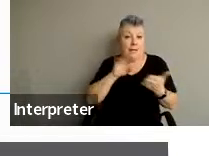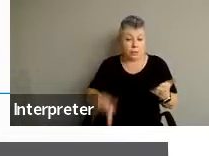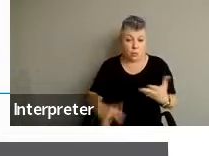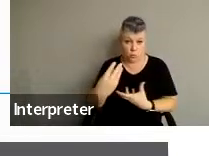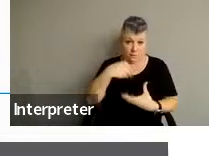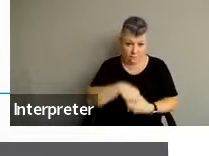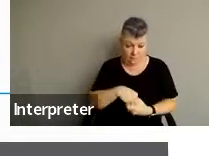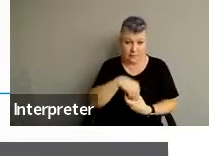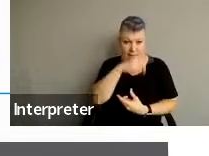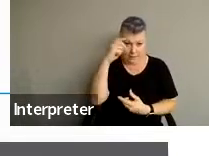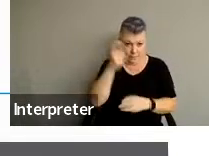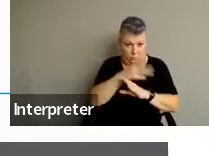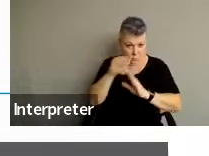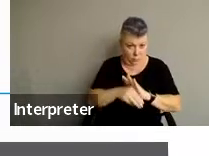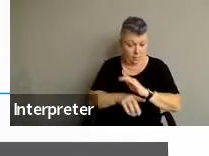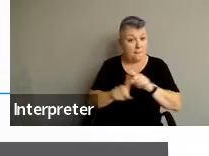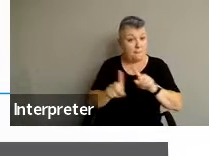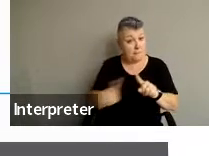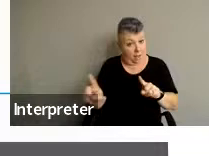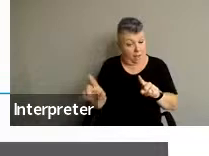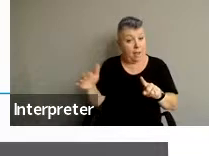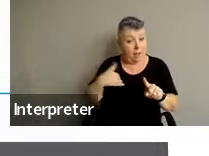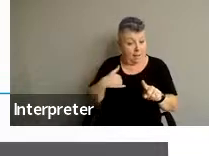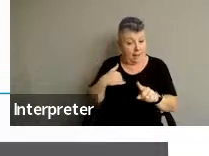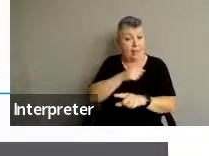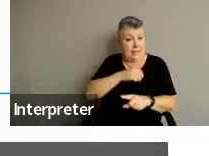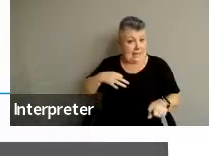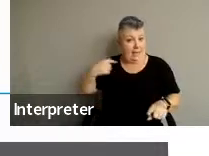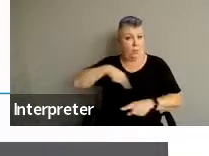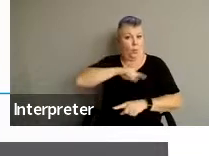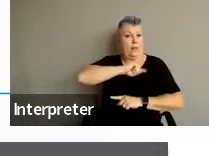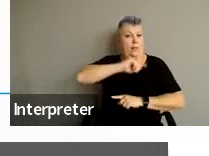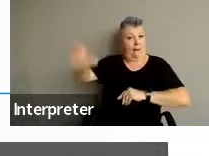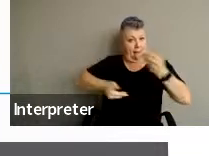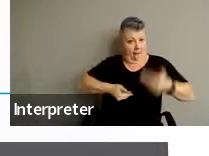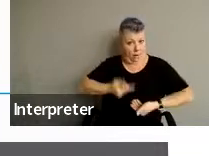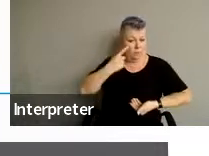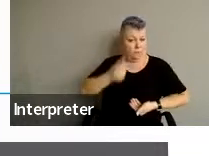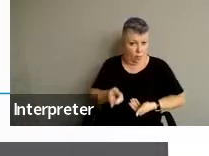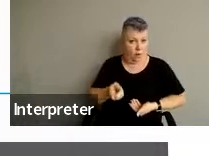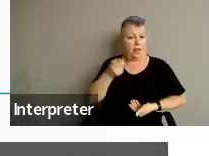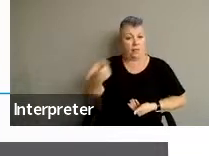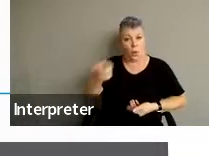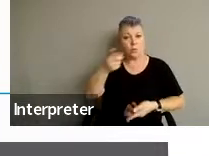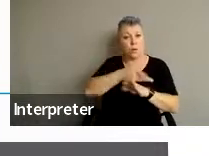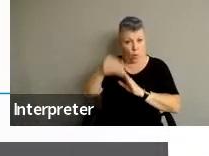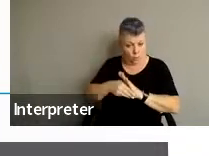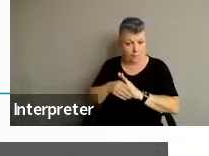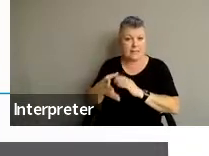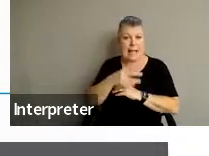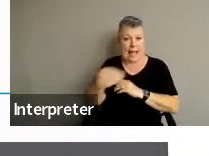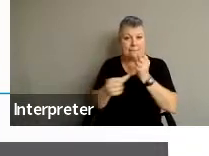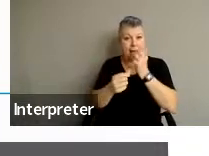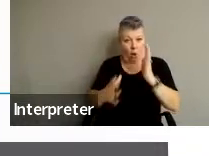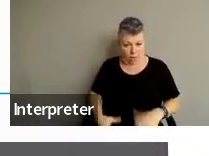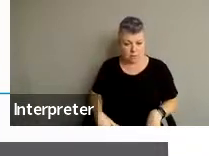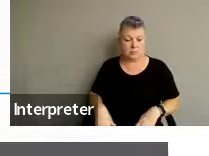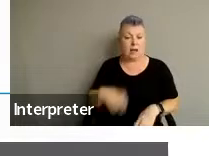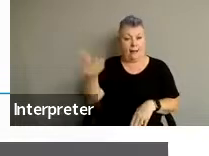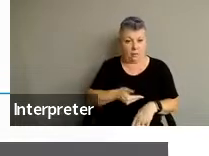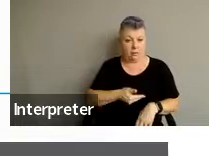summer programs. However, I do have the staff that we hired for those summer programs and the paraprofessionals. The total of that program